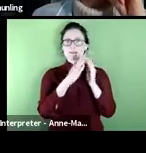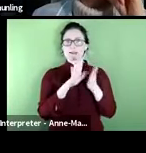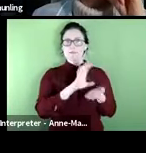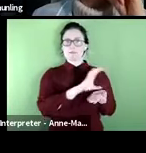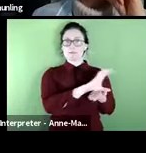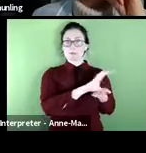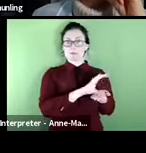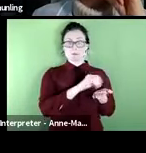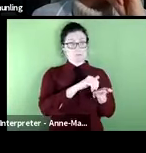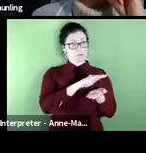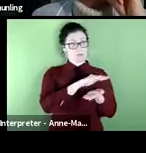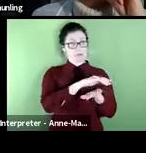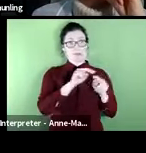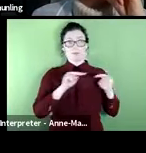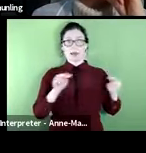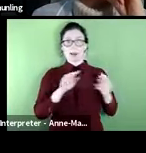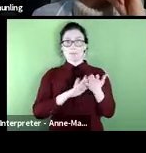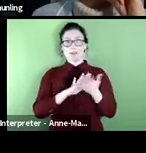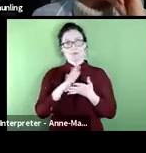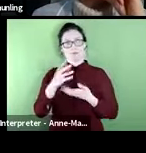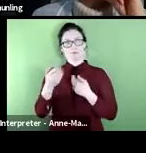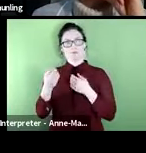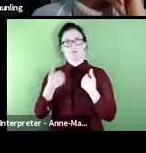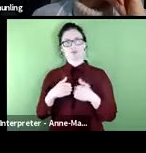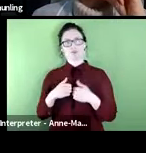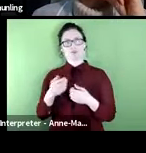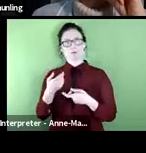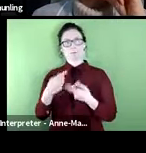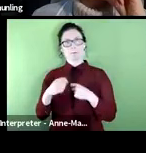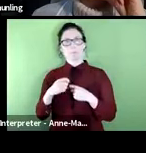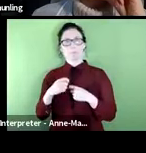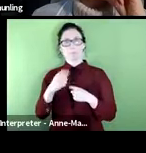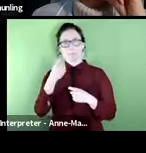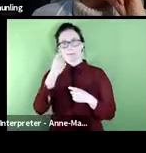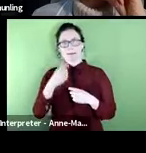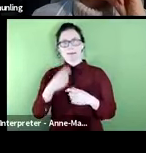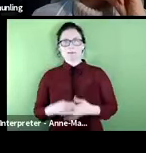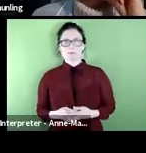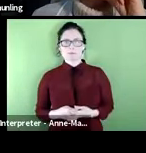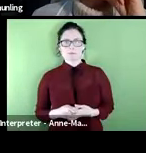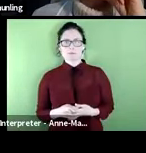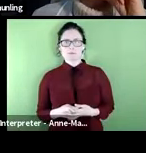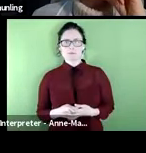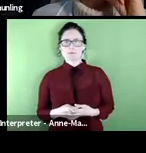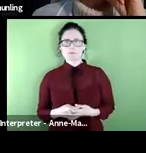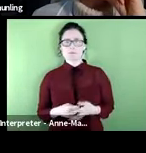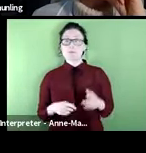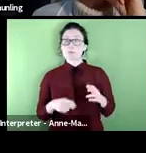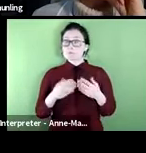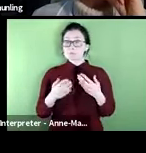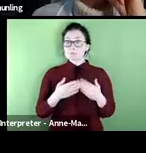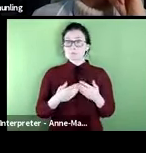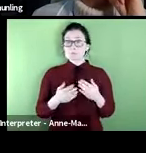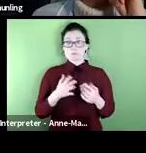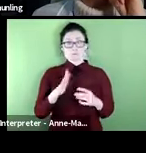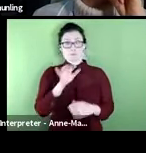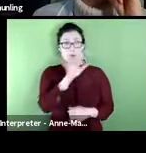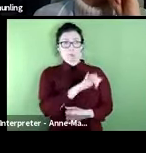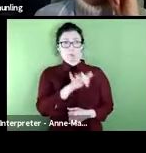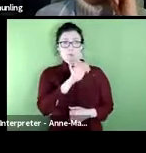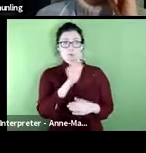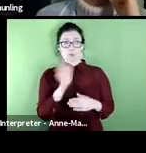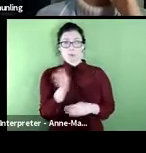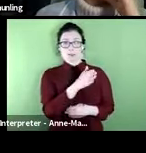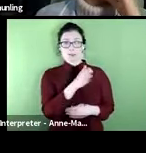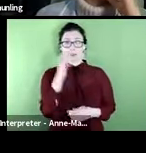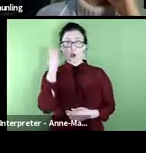money. But a very important information on wealth currently is that whatever the Western country, the